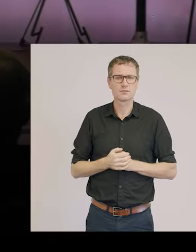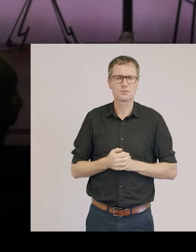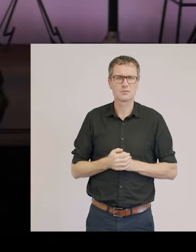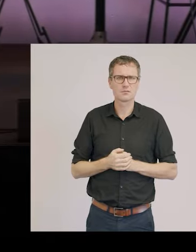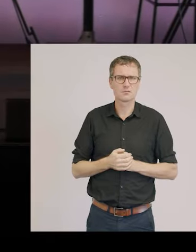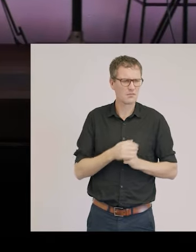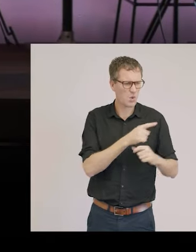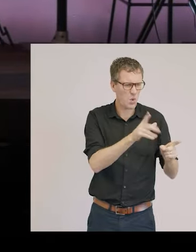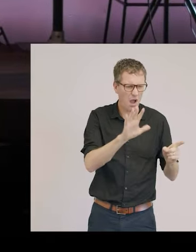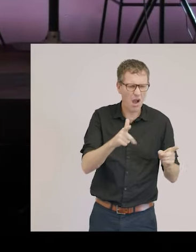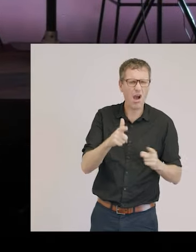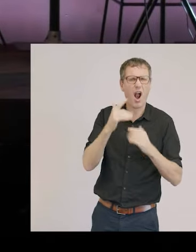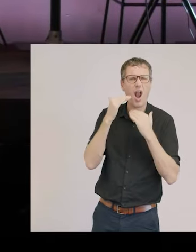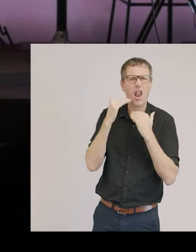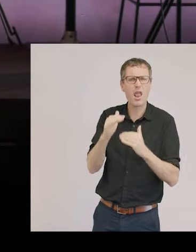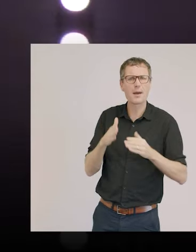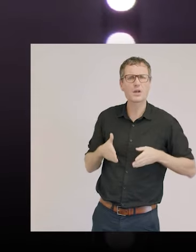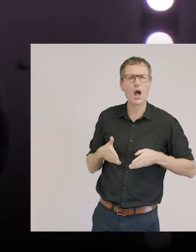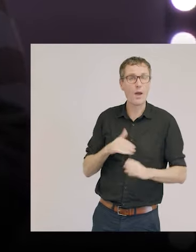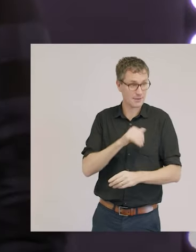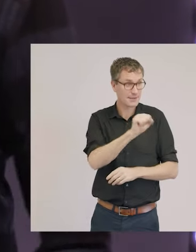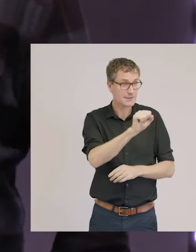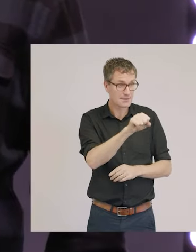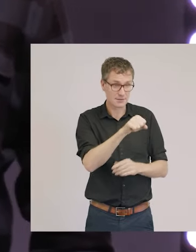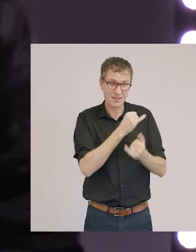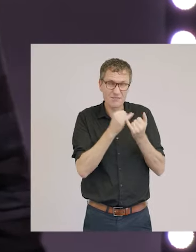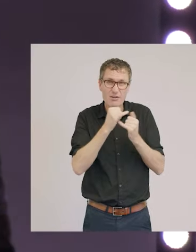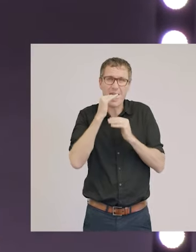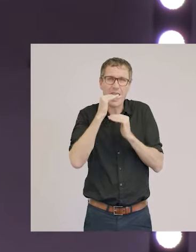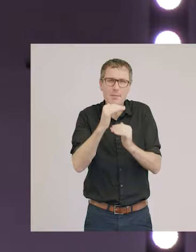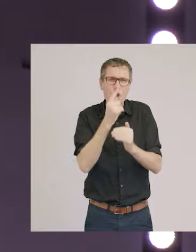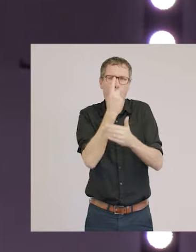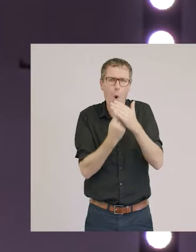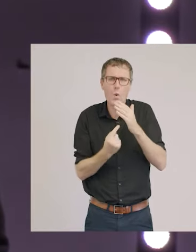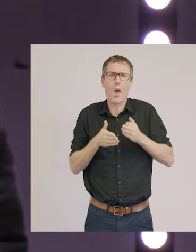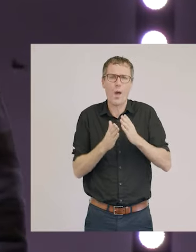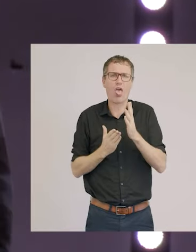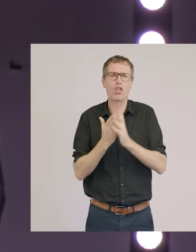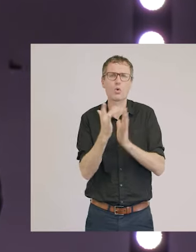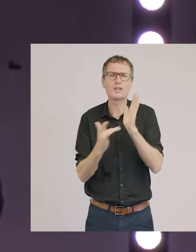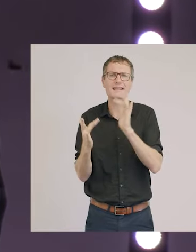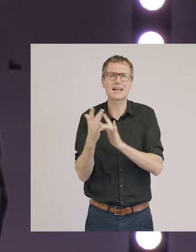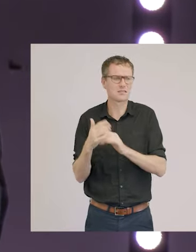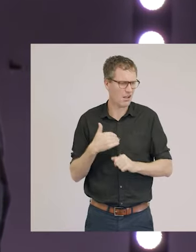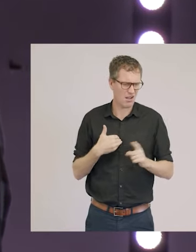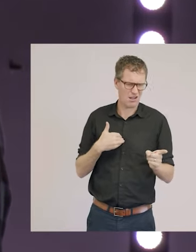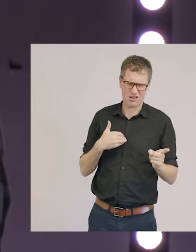me. Oh, that sounds very narrow. Yes, it is. It's very narrow.